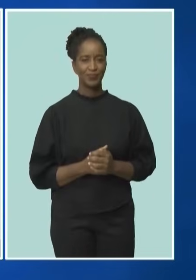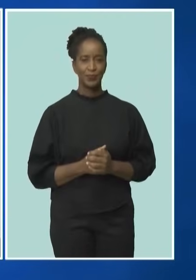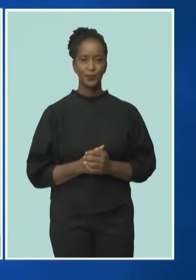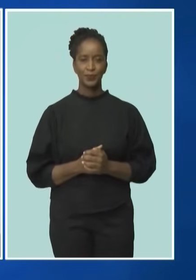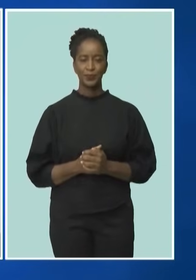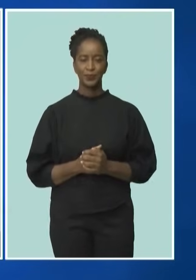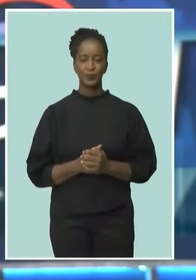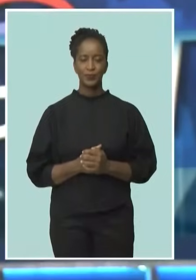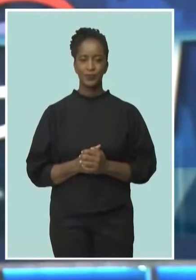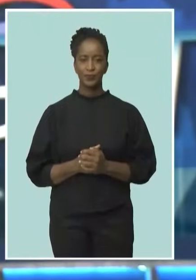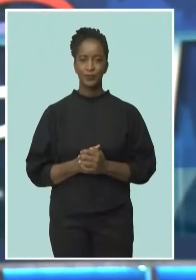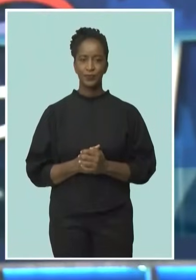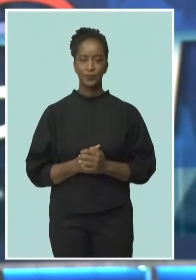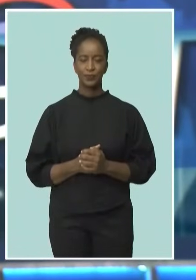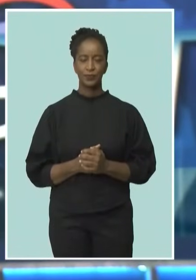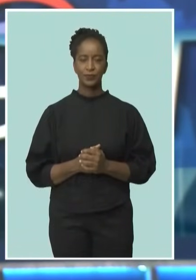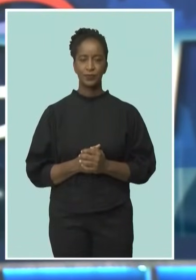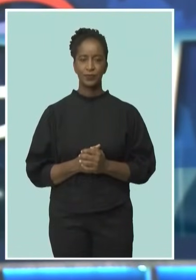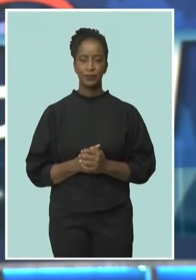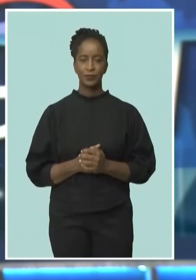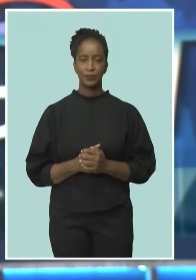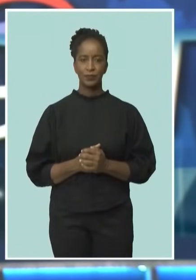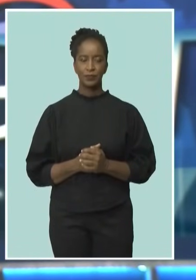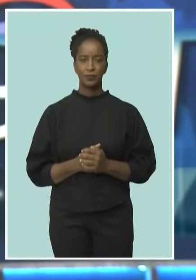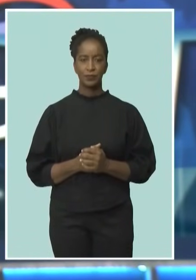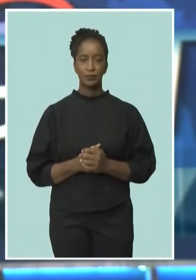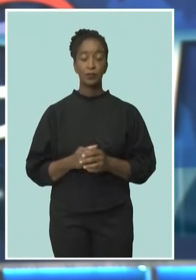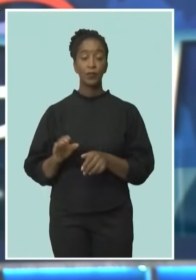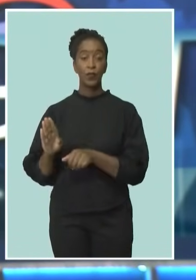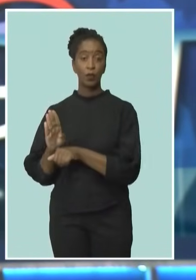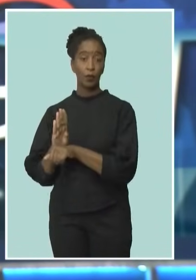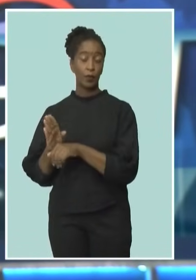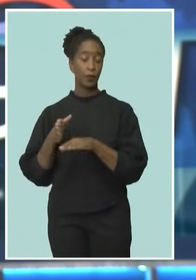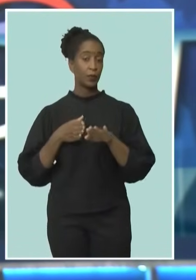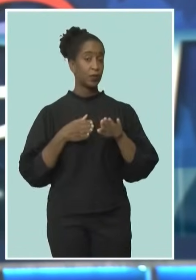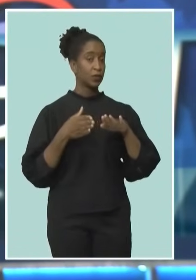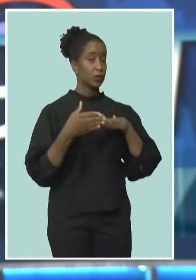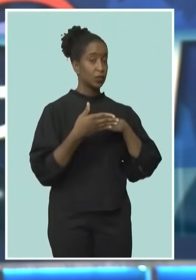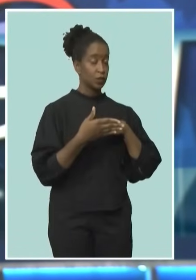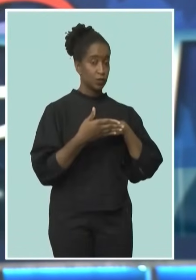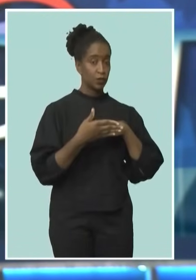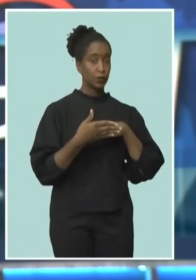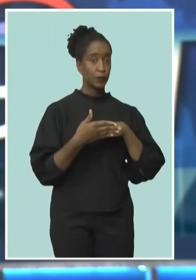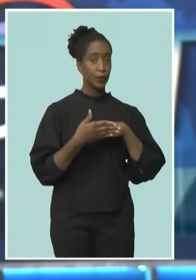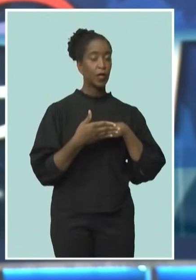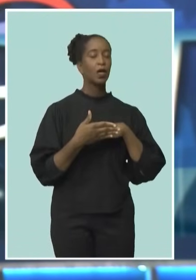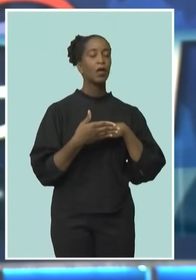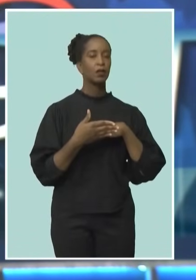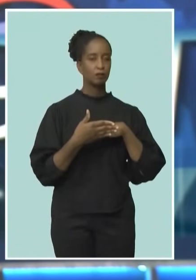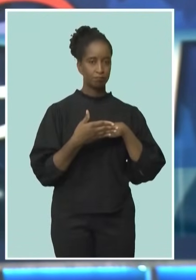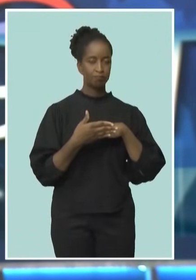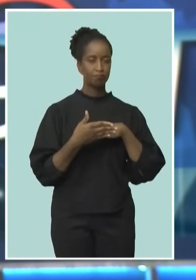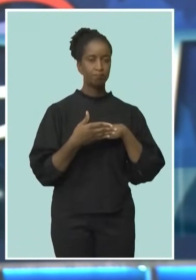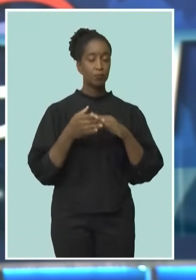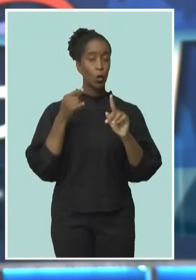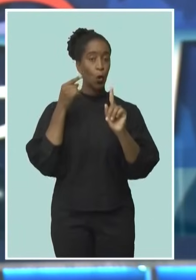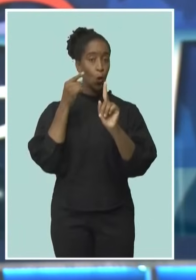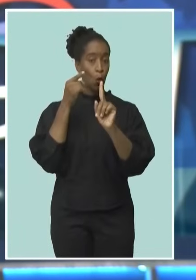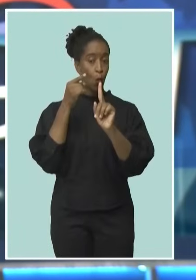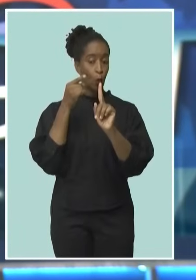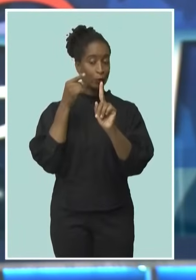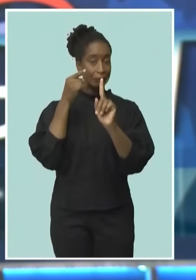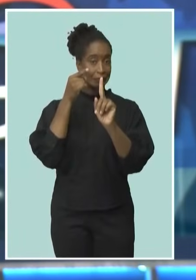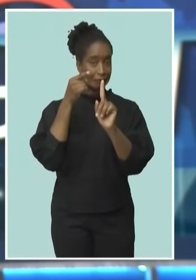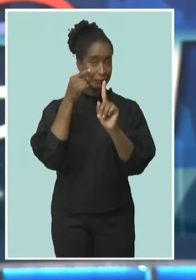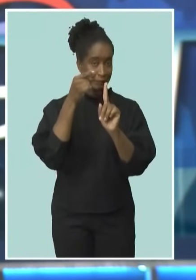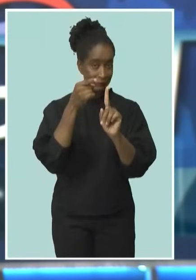us, Mr. Millington. Well, Barbados and Jamaica are one step closer to being removed from the European Union's list